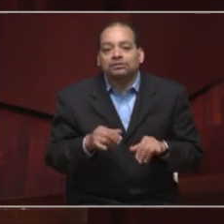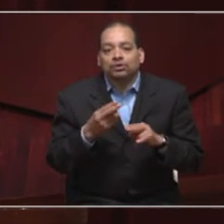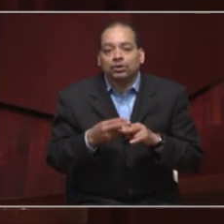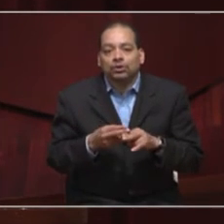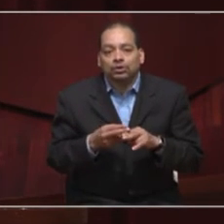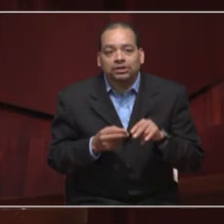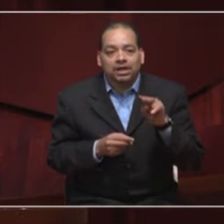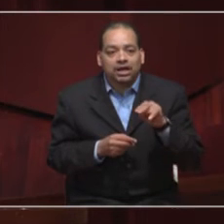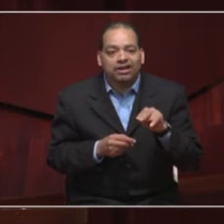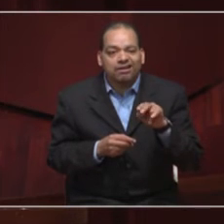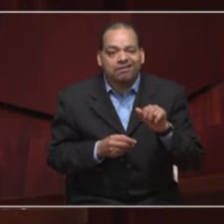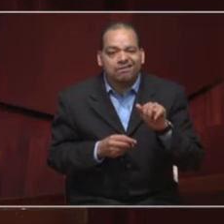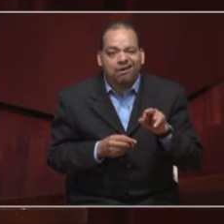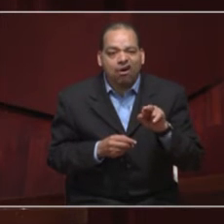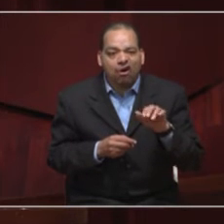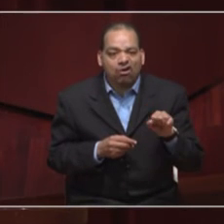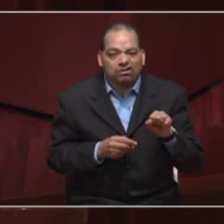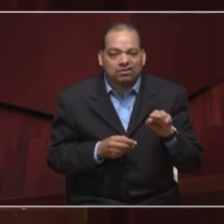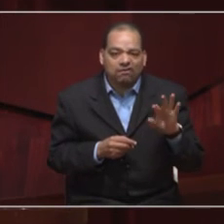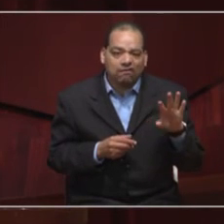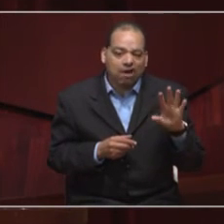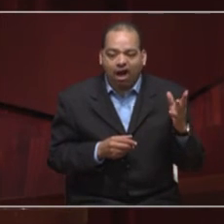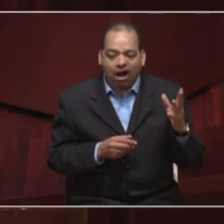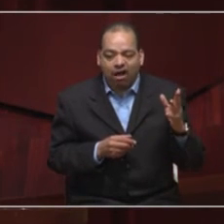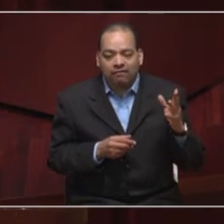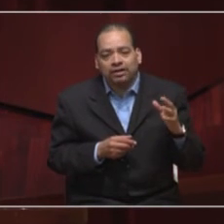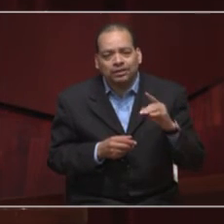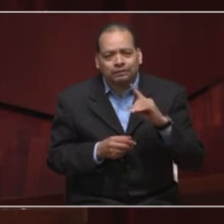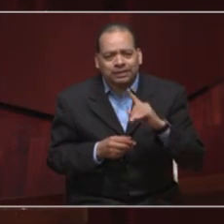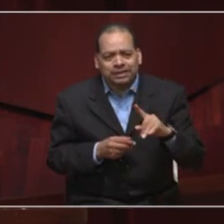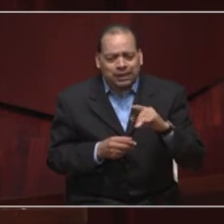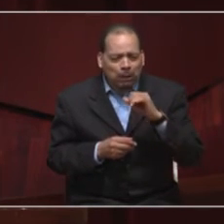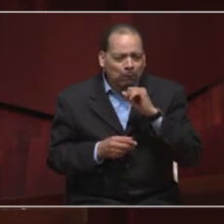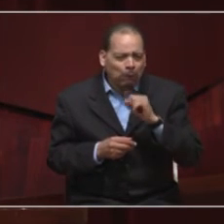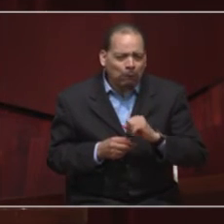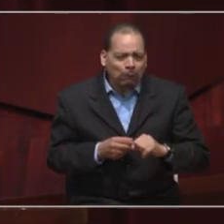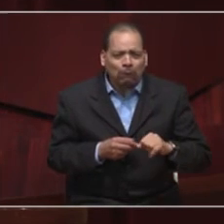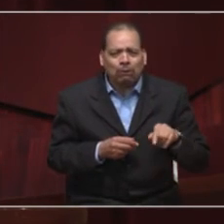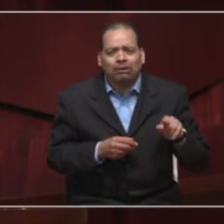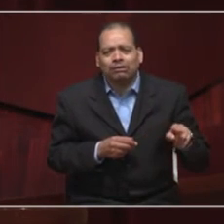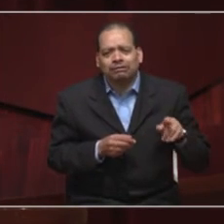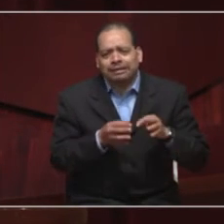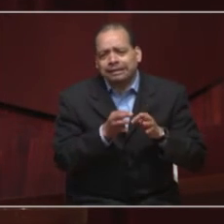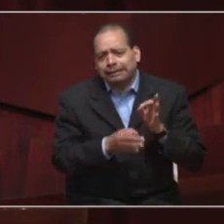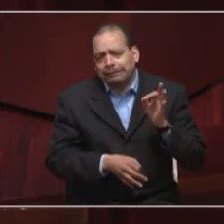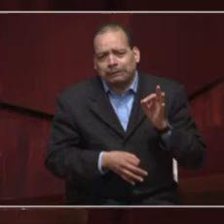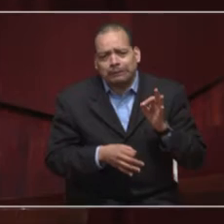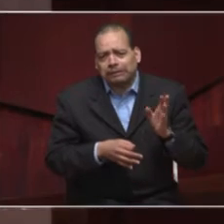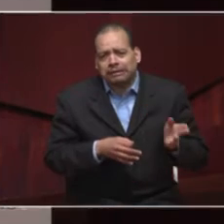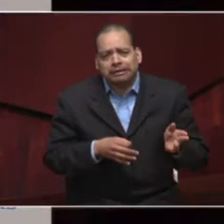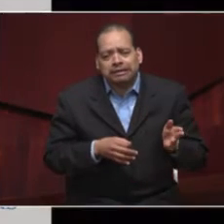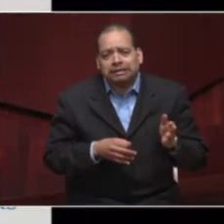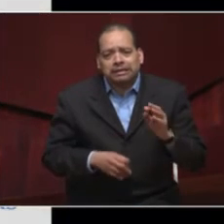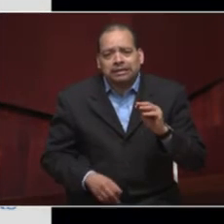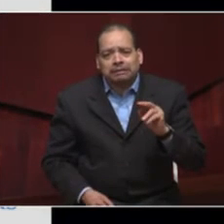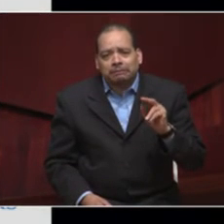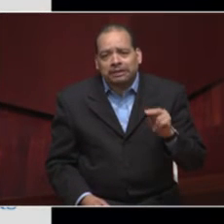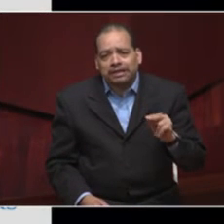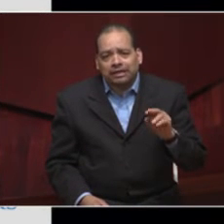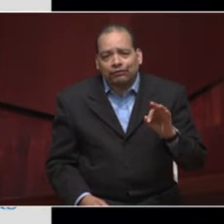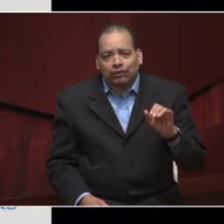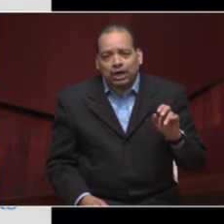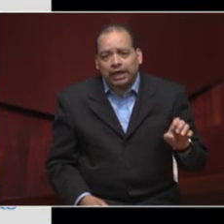NARS 5. It was very antiquated, not a lot of bells and whistles, old mainframe system. I lovingly called it our